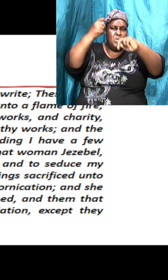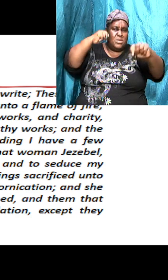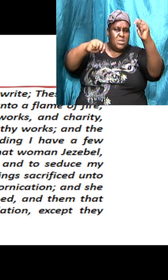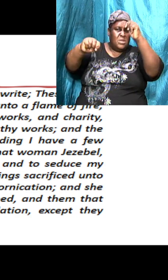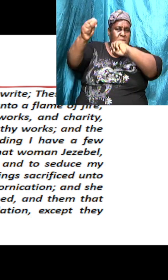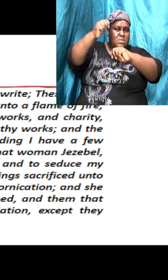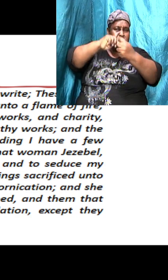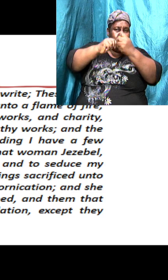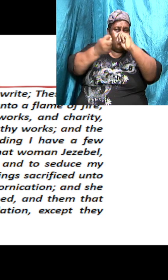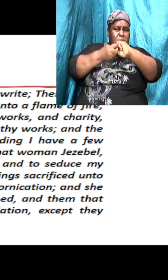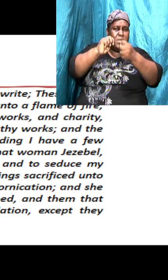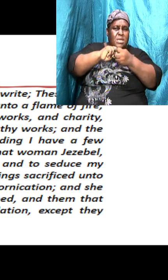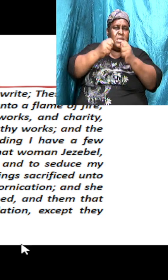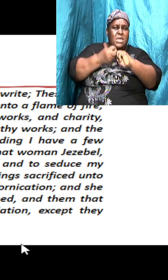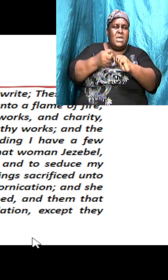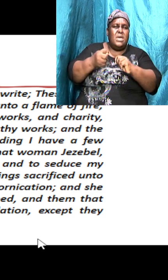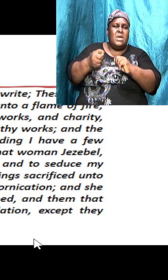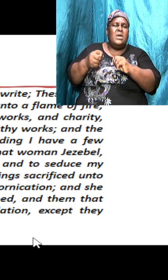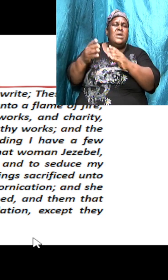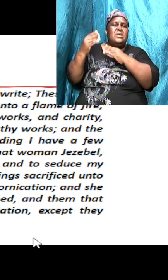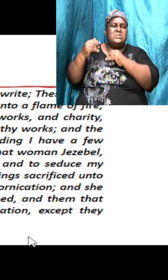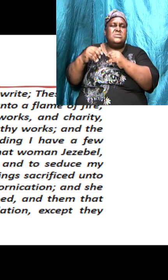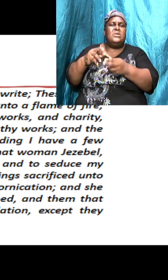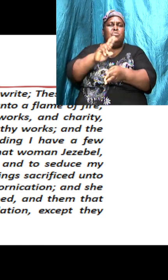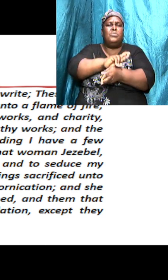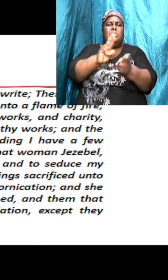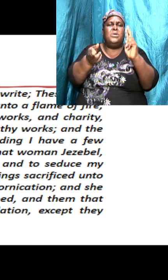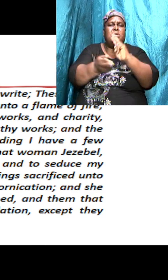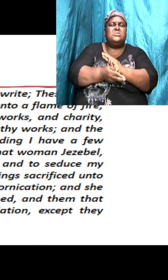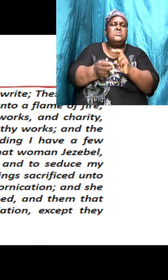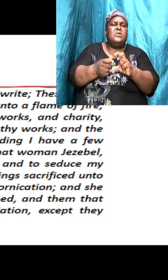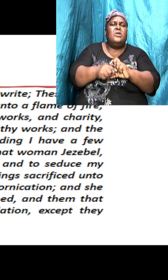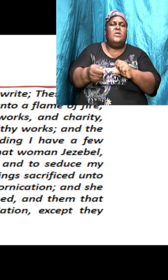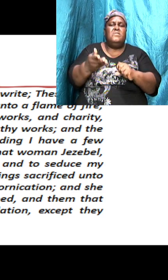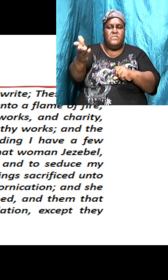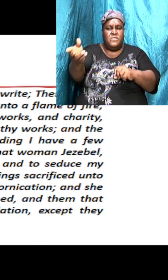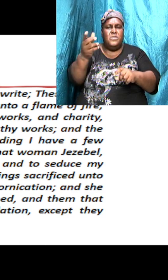they repent of their deeds.